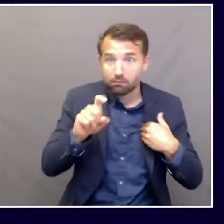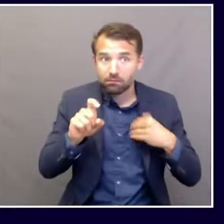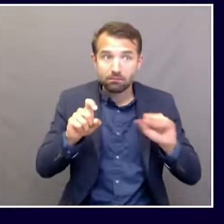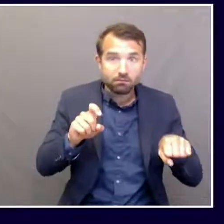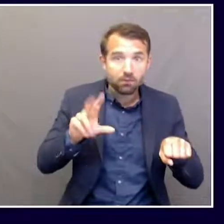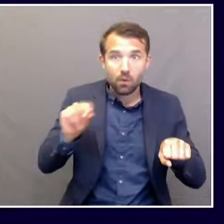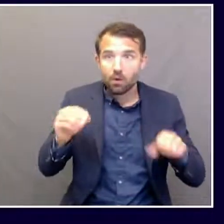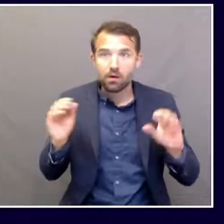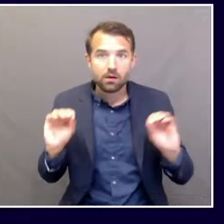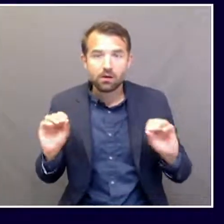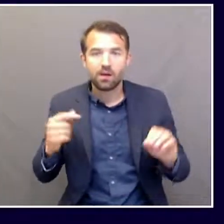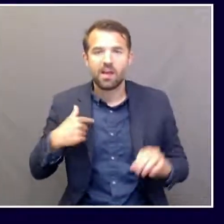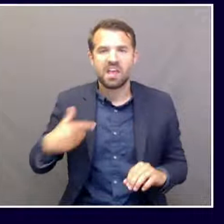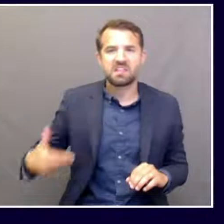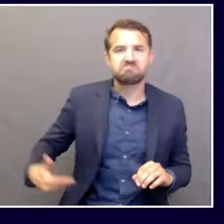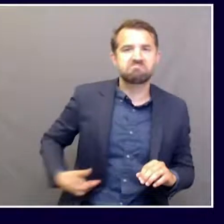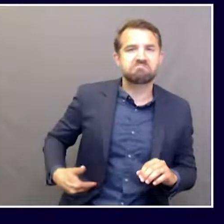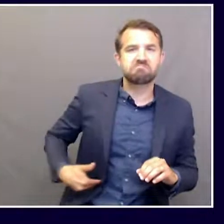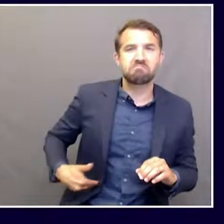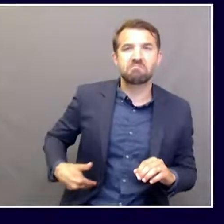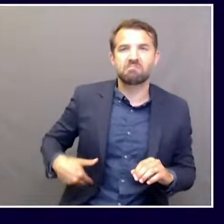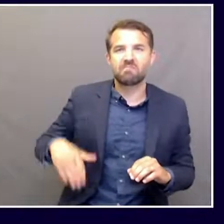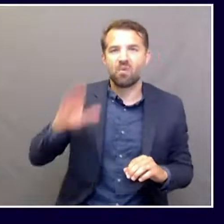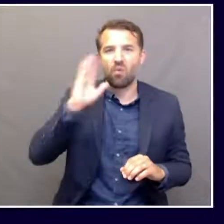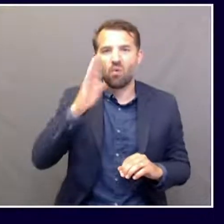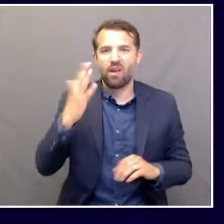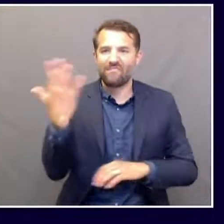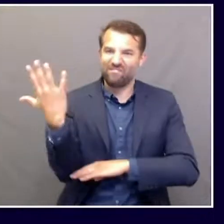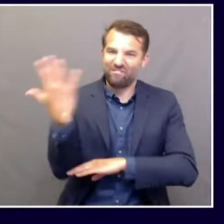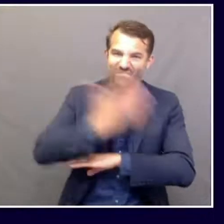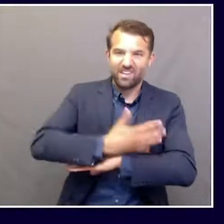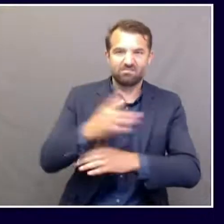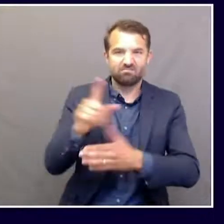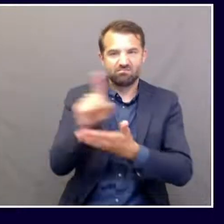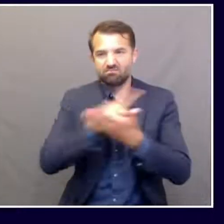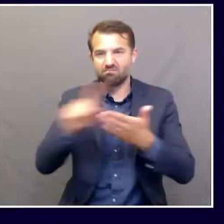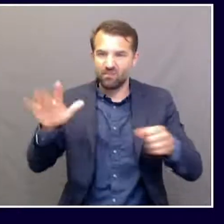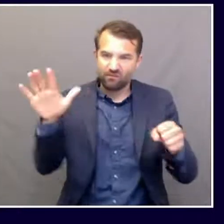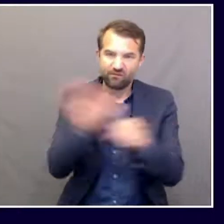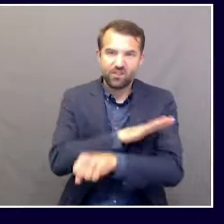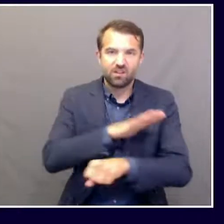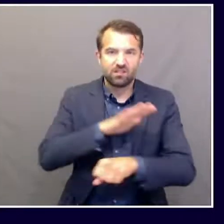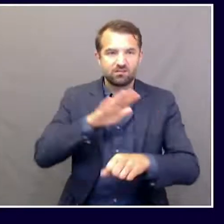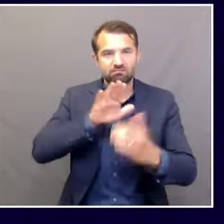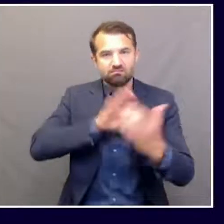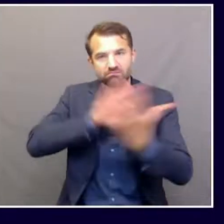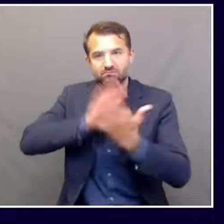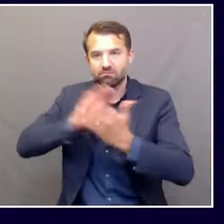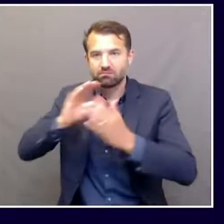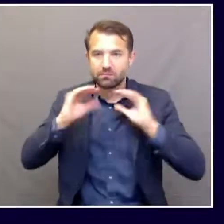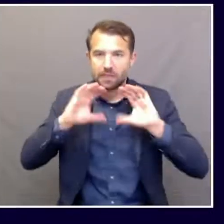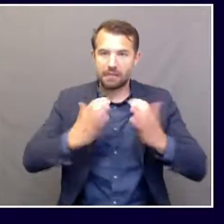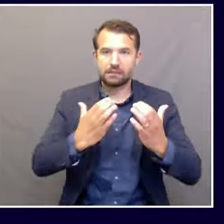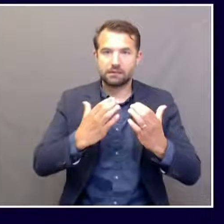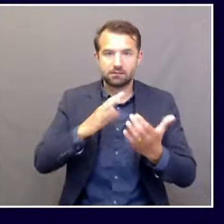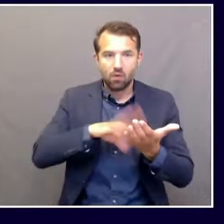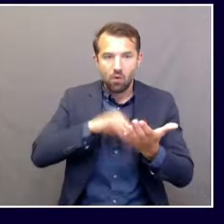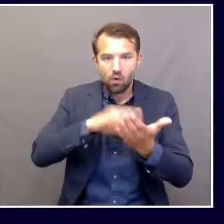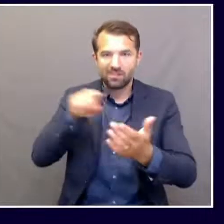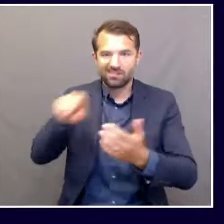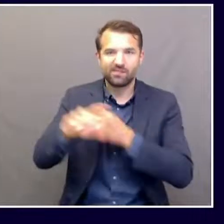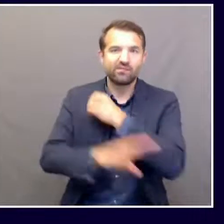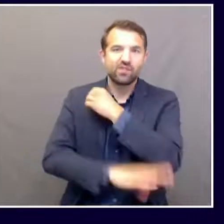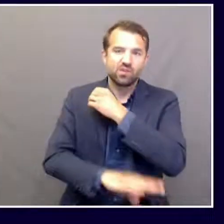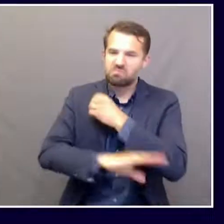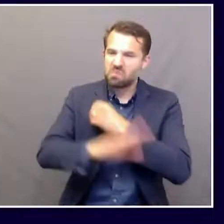days full-time in-person learning this fall. We think we can relax the physical distancing guidance with these types of advances, but that's